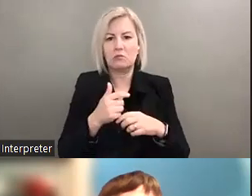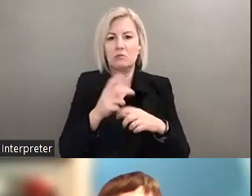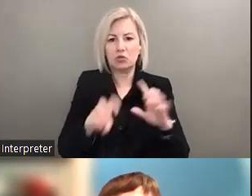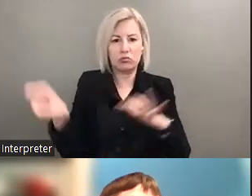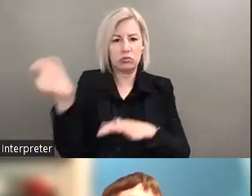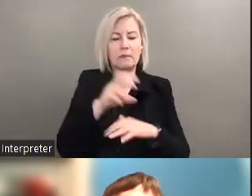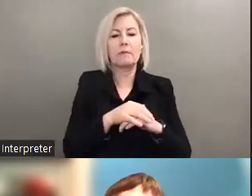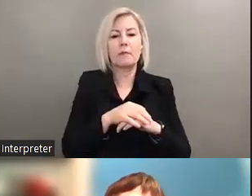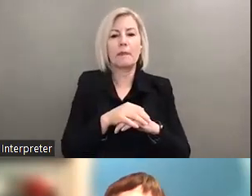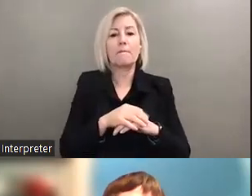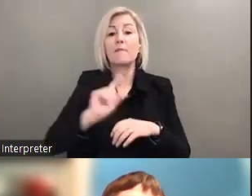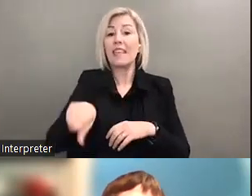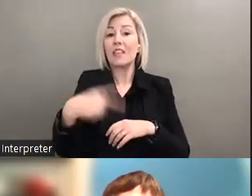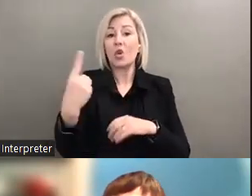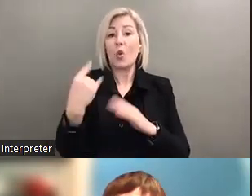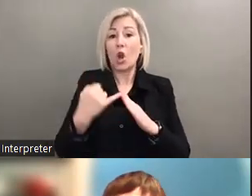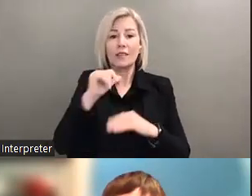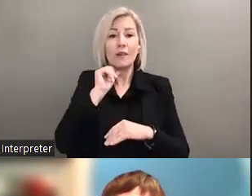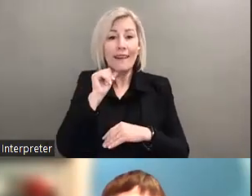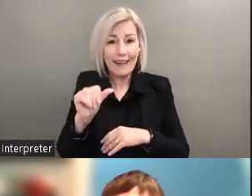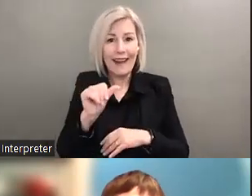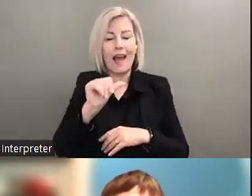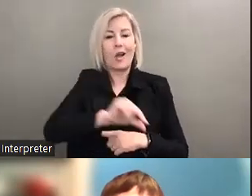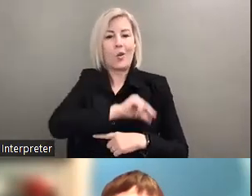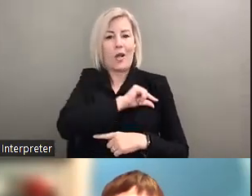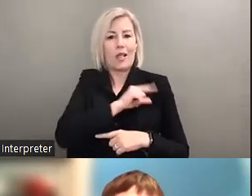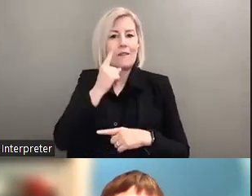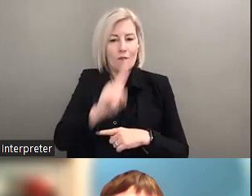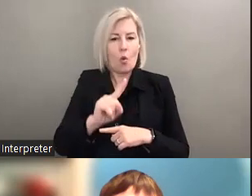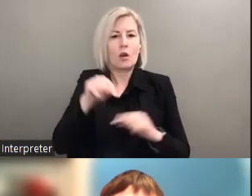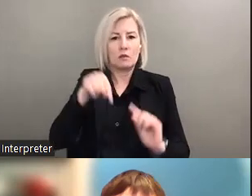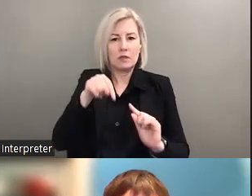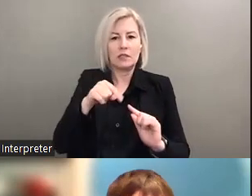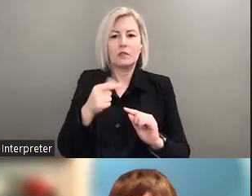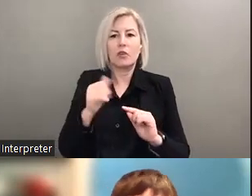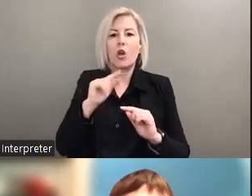The only artists who are not eligible for ArtsCONNECT support are those on the